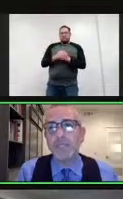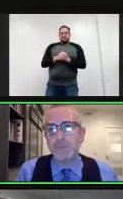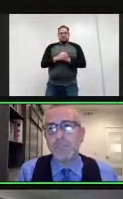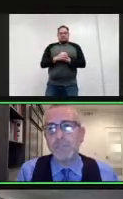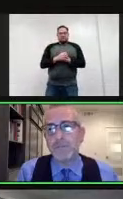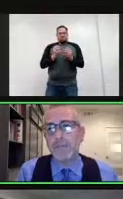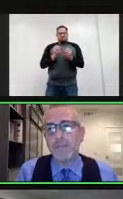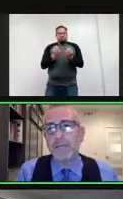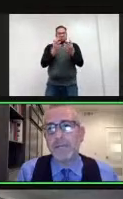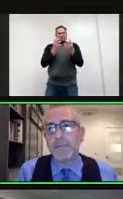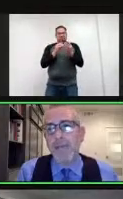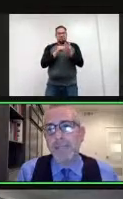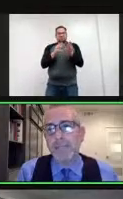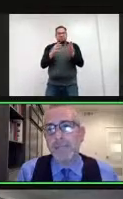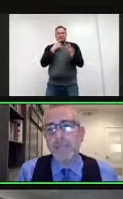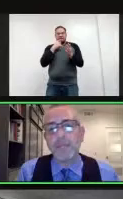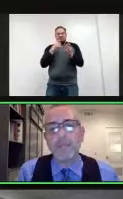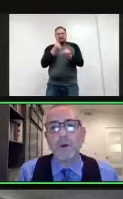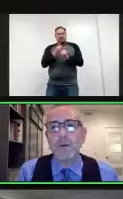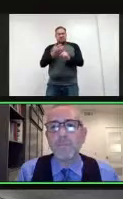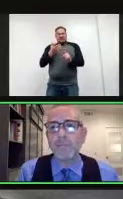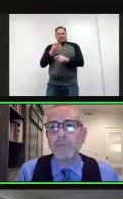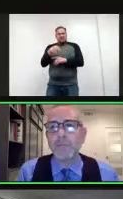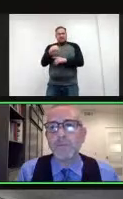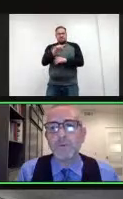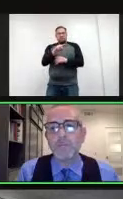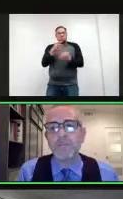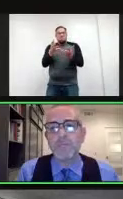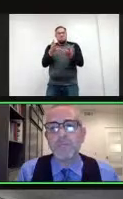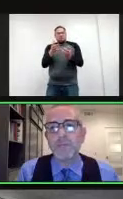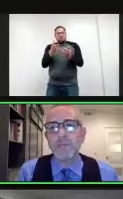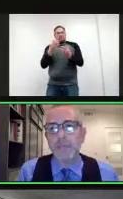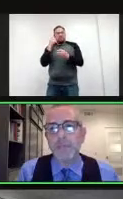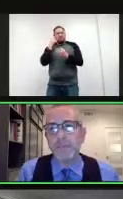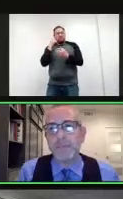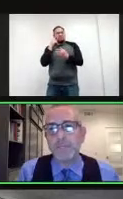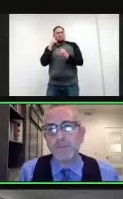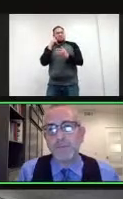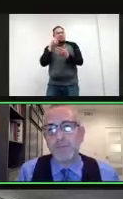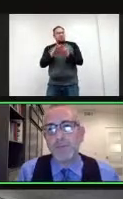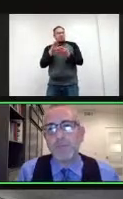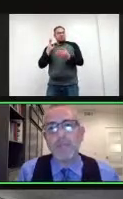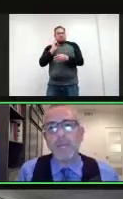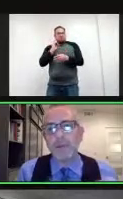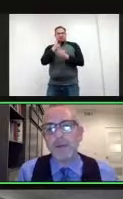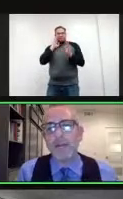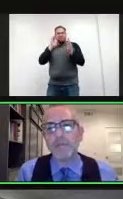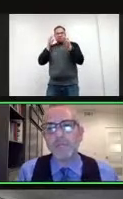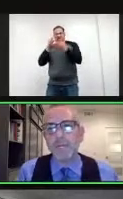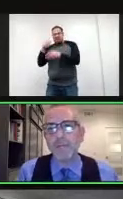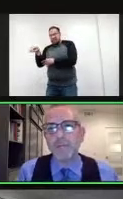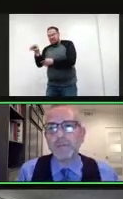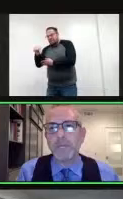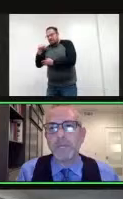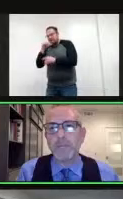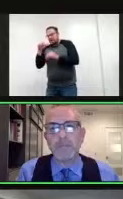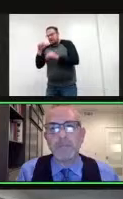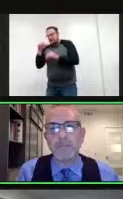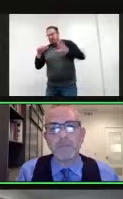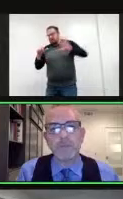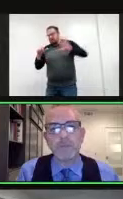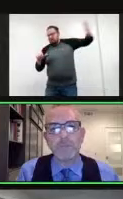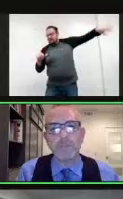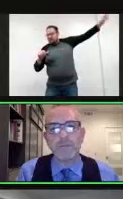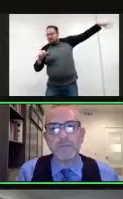many students convey that it impacts them and that they want to believe that their board is focused on them, meaning student issues, and not outside issues and